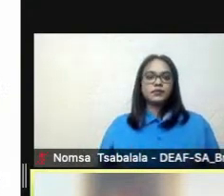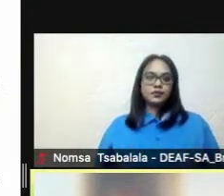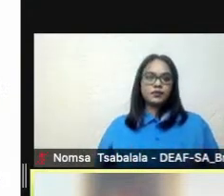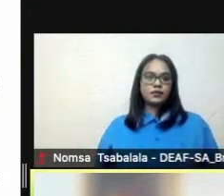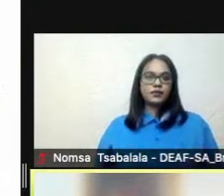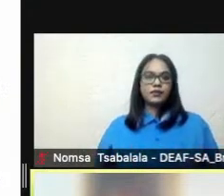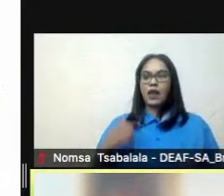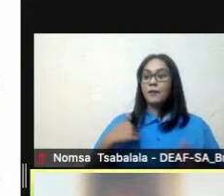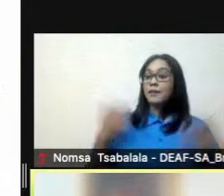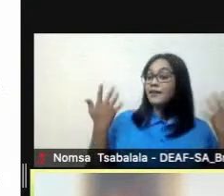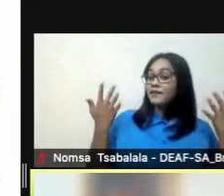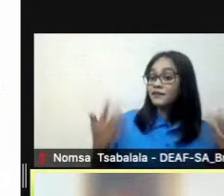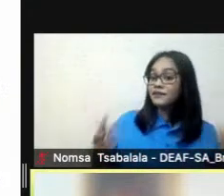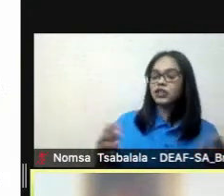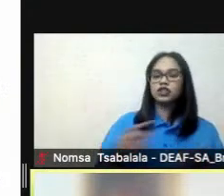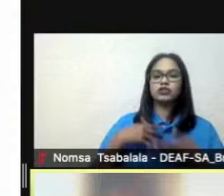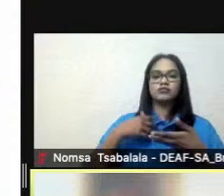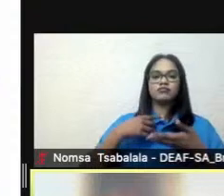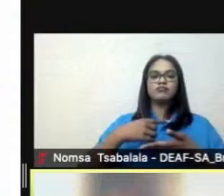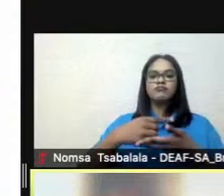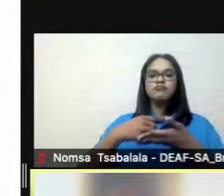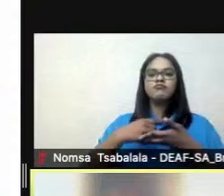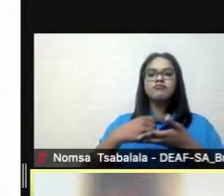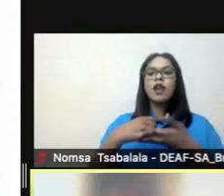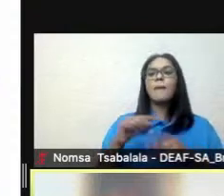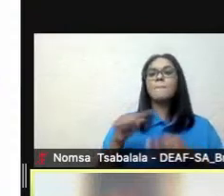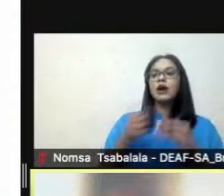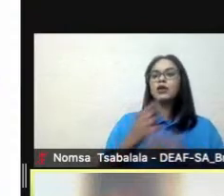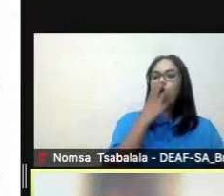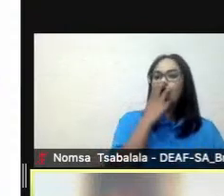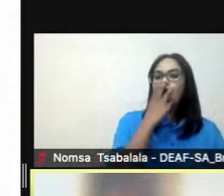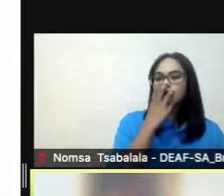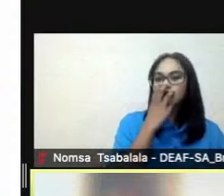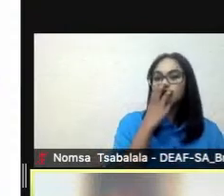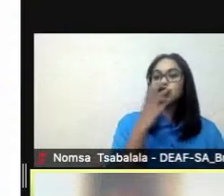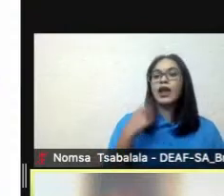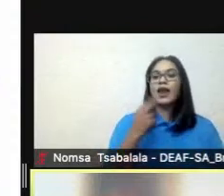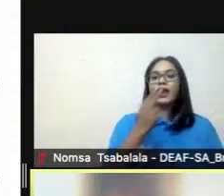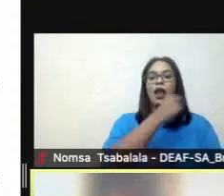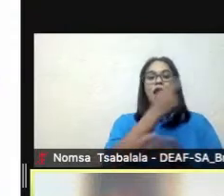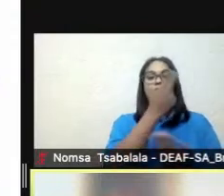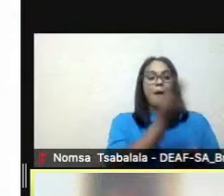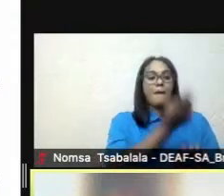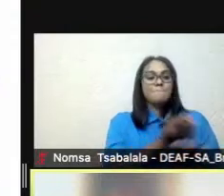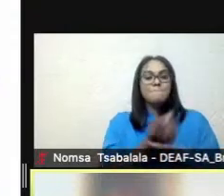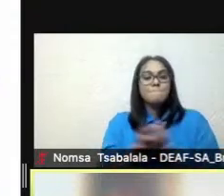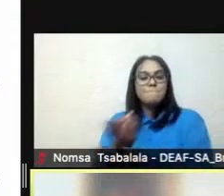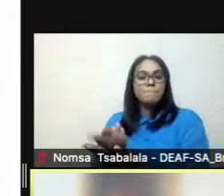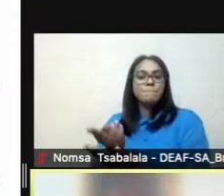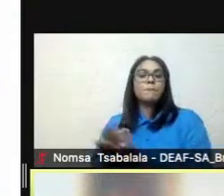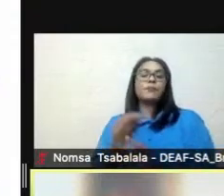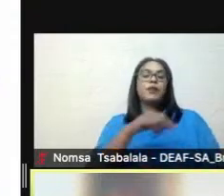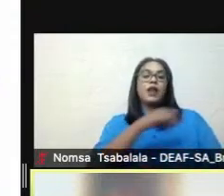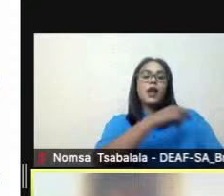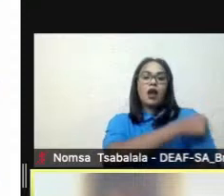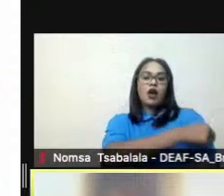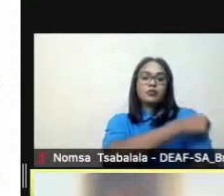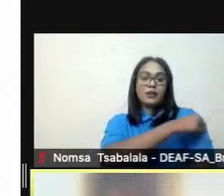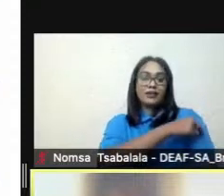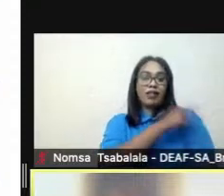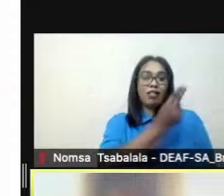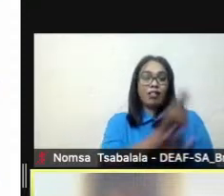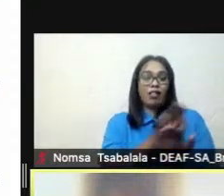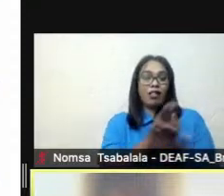spoken about oxygen readiness. I just want to indicate that it is our view that the successful oxygen